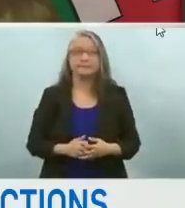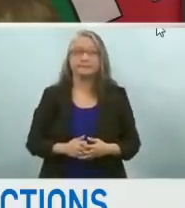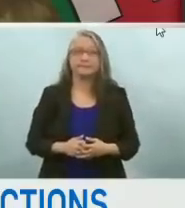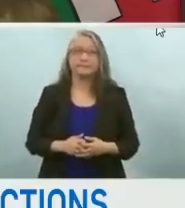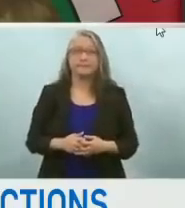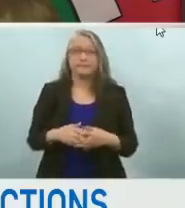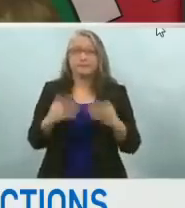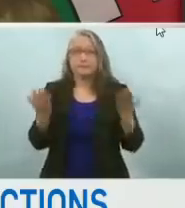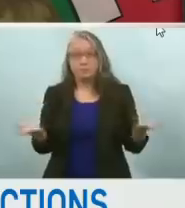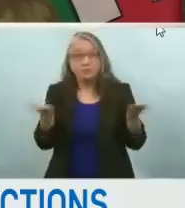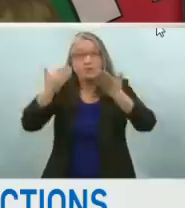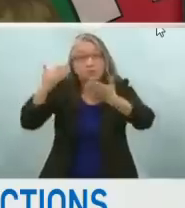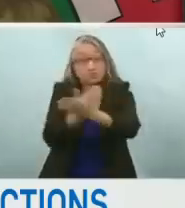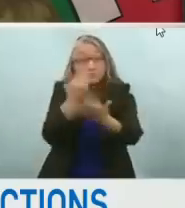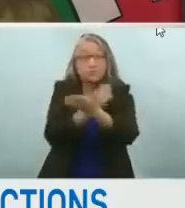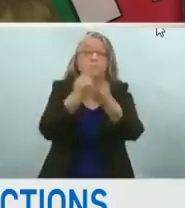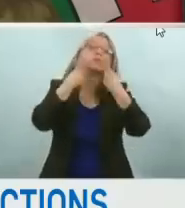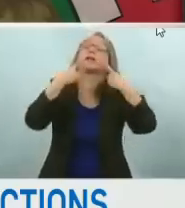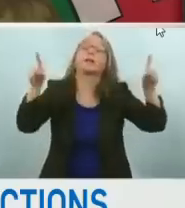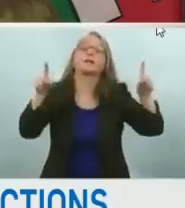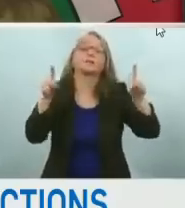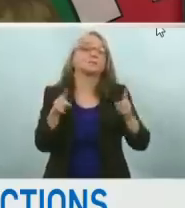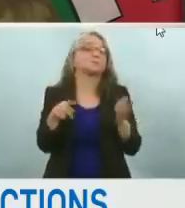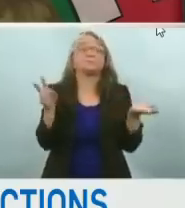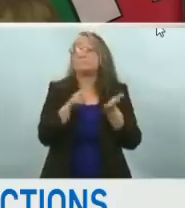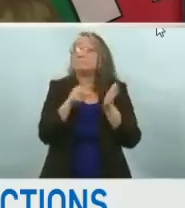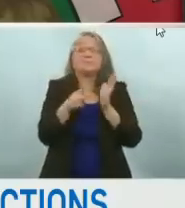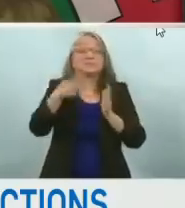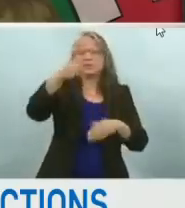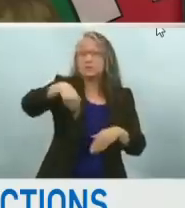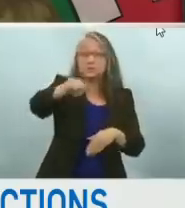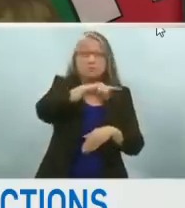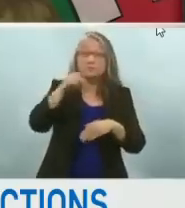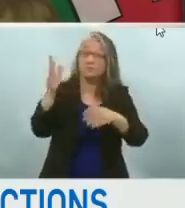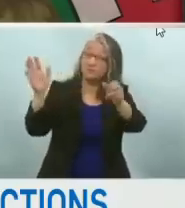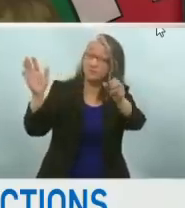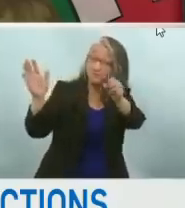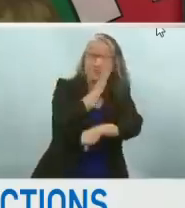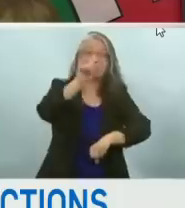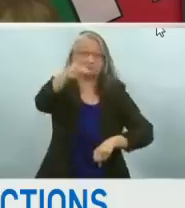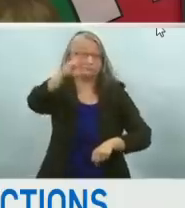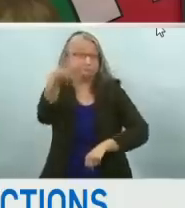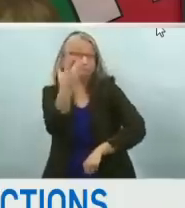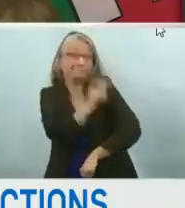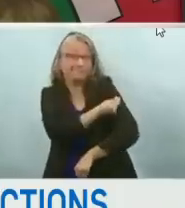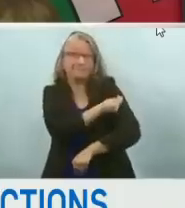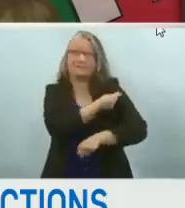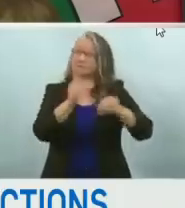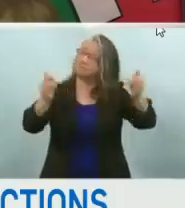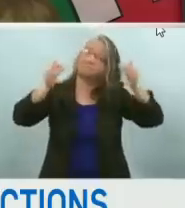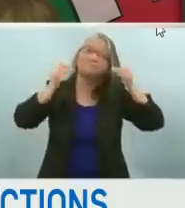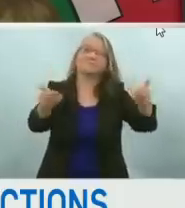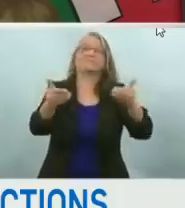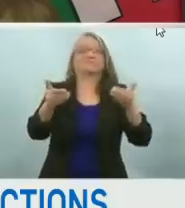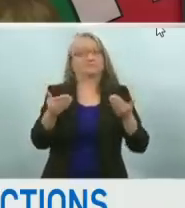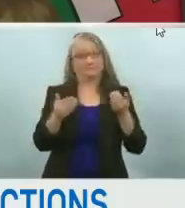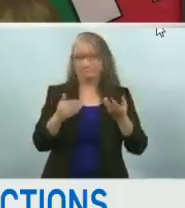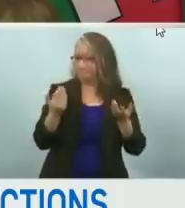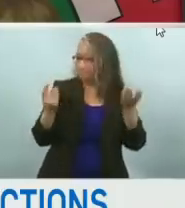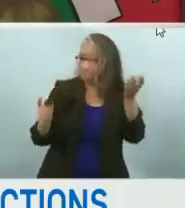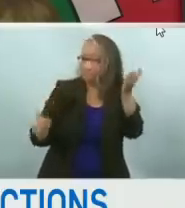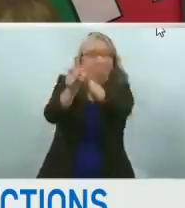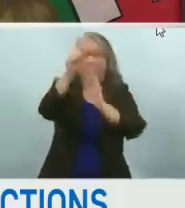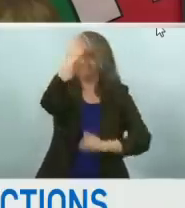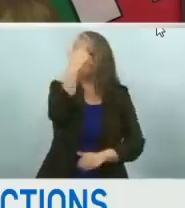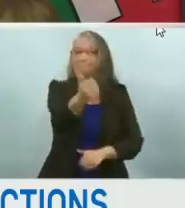are fellow Manitobans that are falling ill, being admitted to ICU. Unfortunately, some still